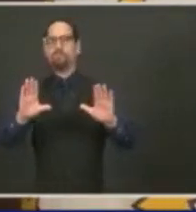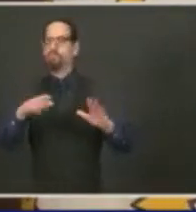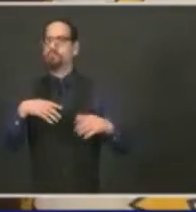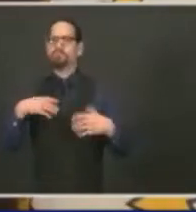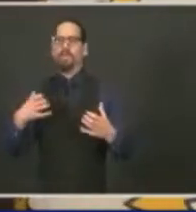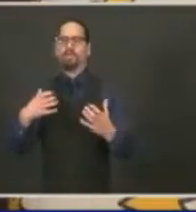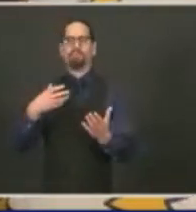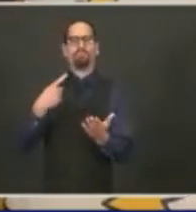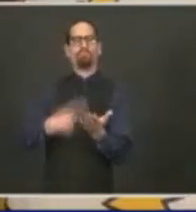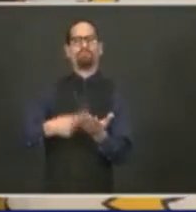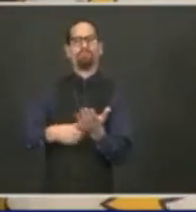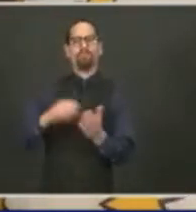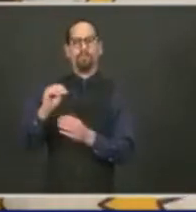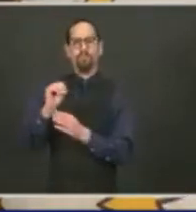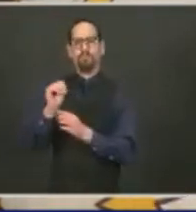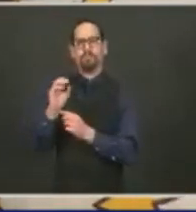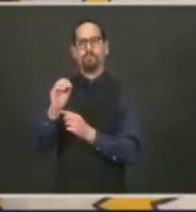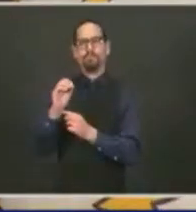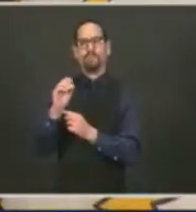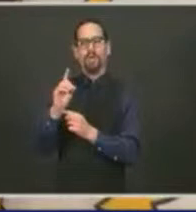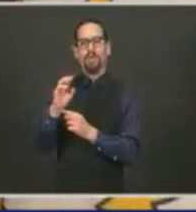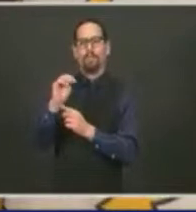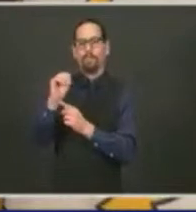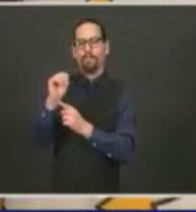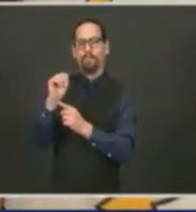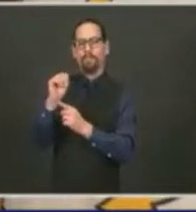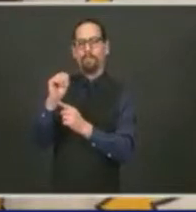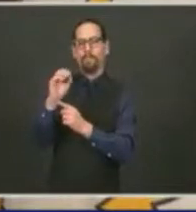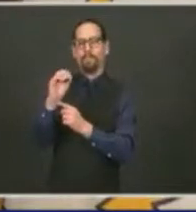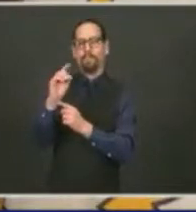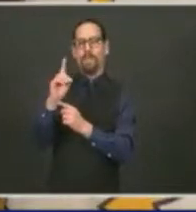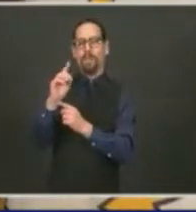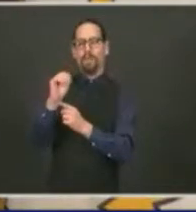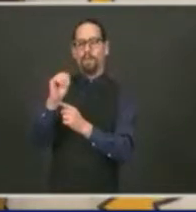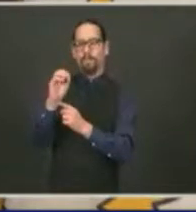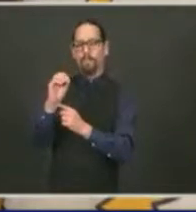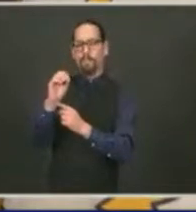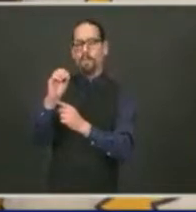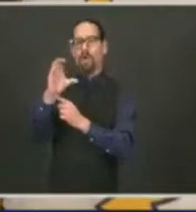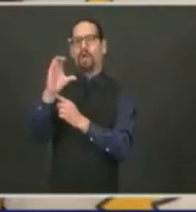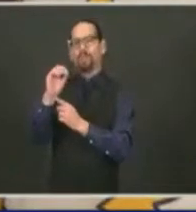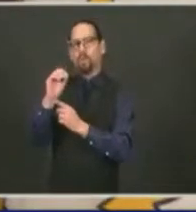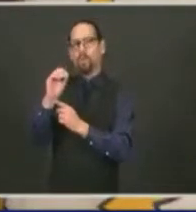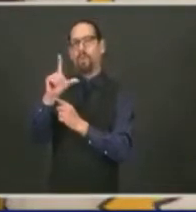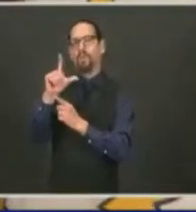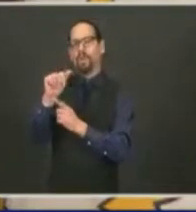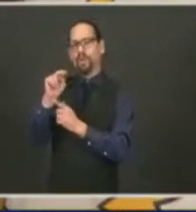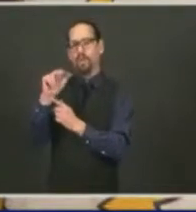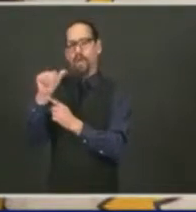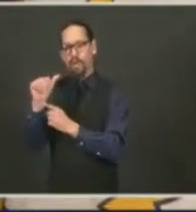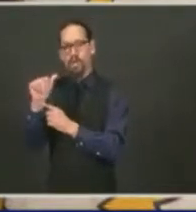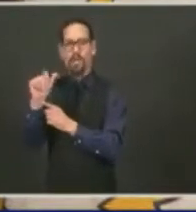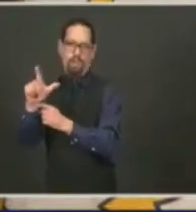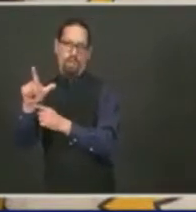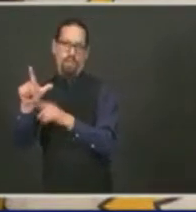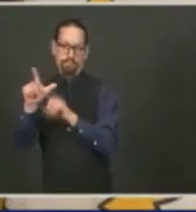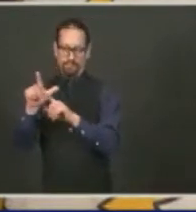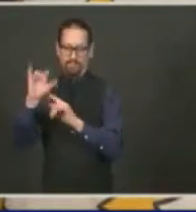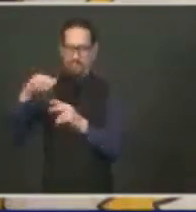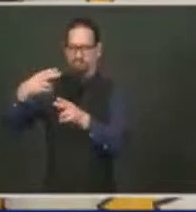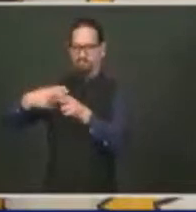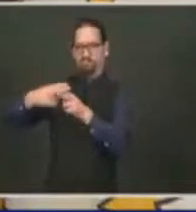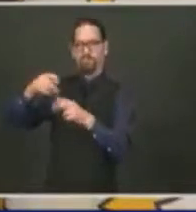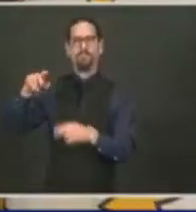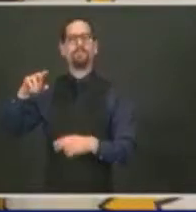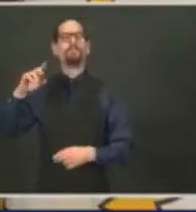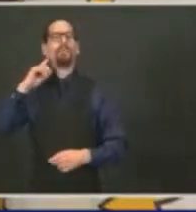concepts that's really ingrained in medical school is if you're going to order a test, whatever a test might be, what are you going to do with the result? And I think when we